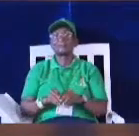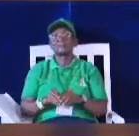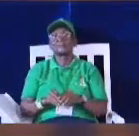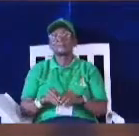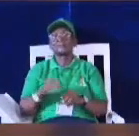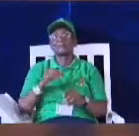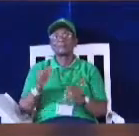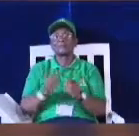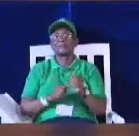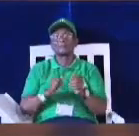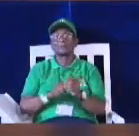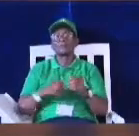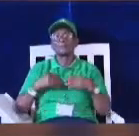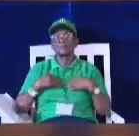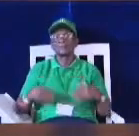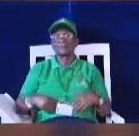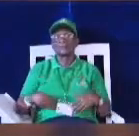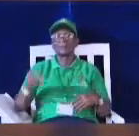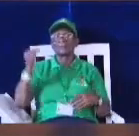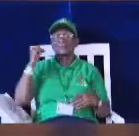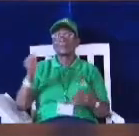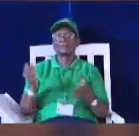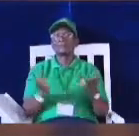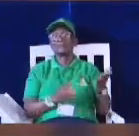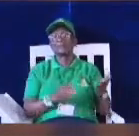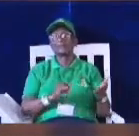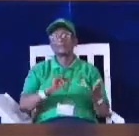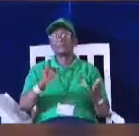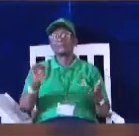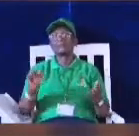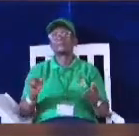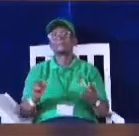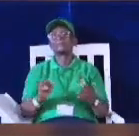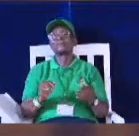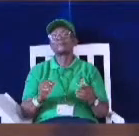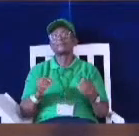and everybody was carrying head pan and so on.